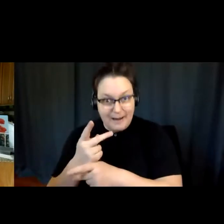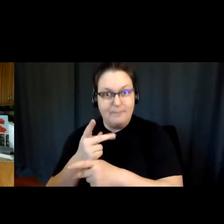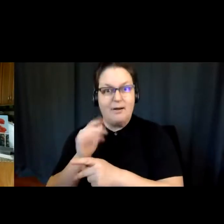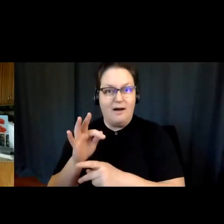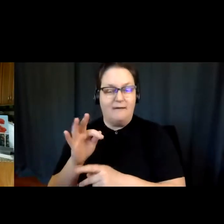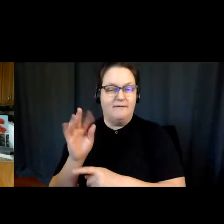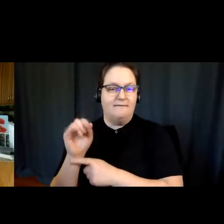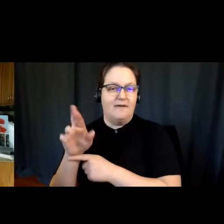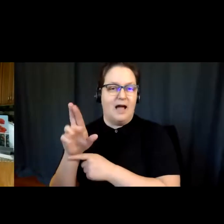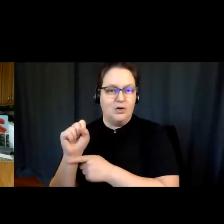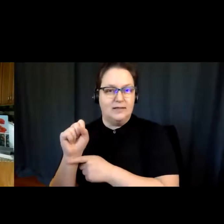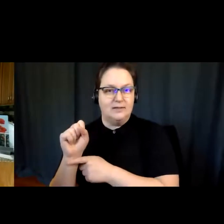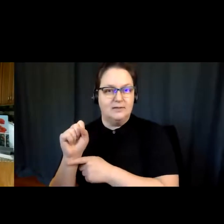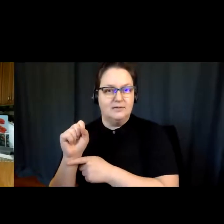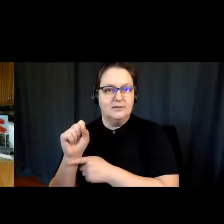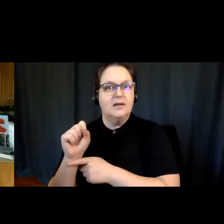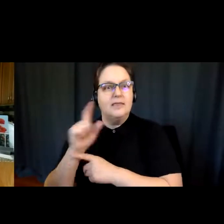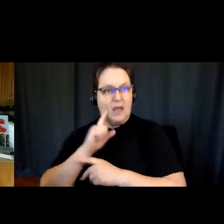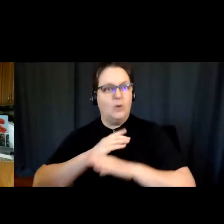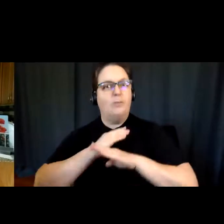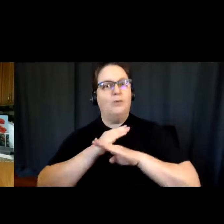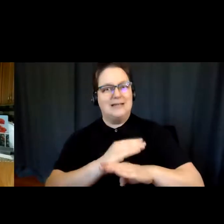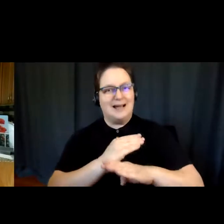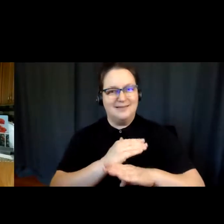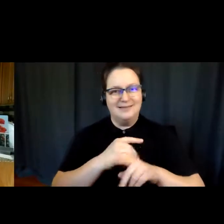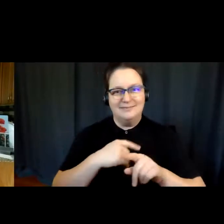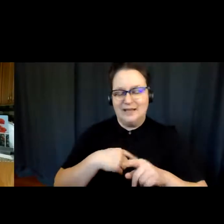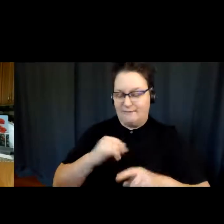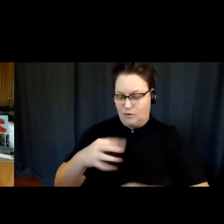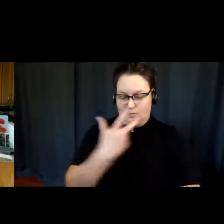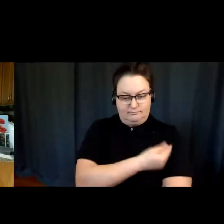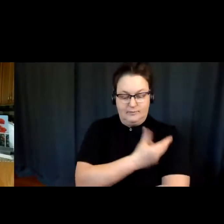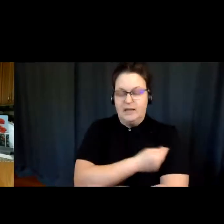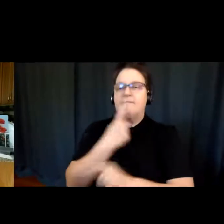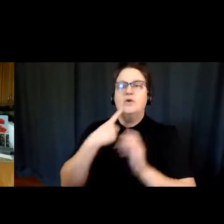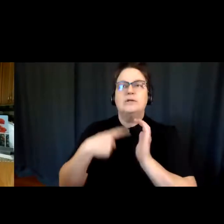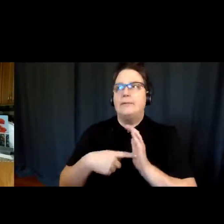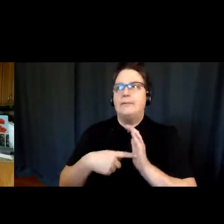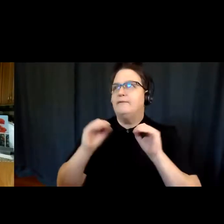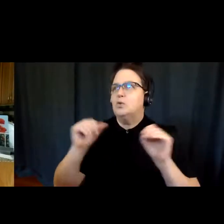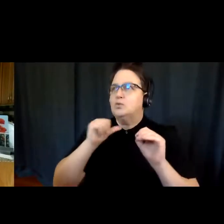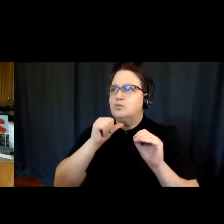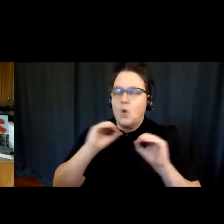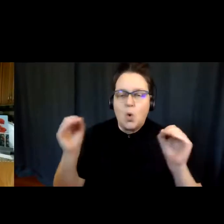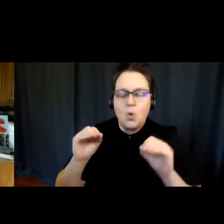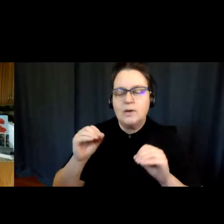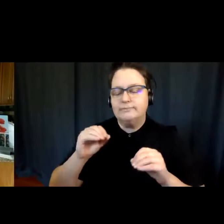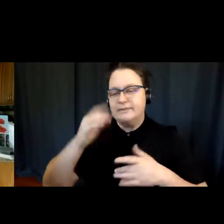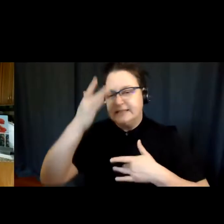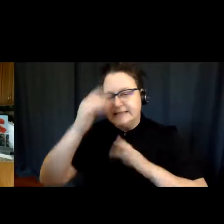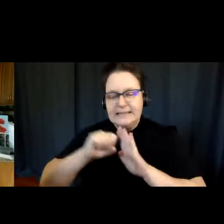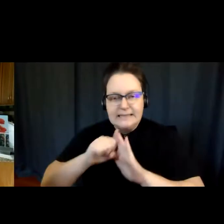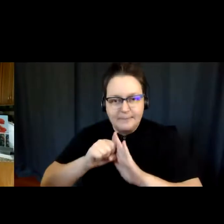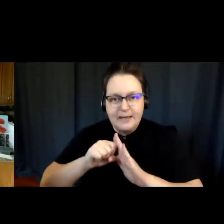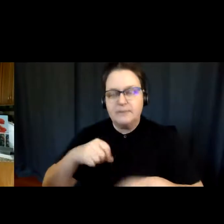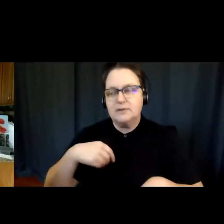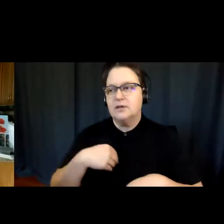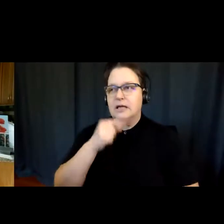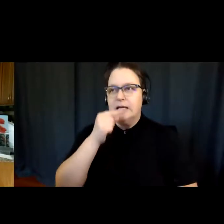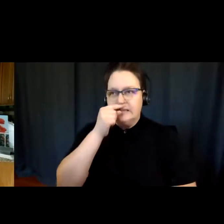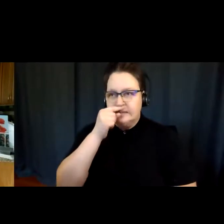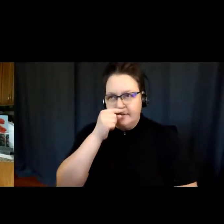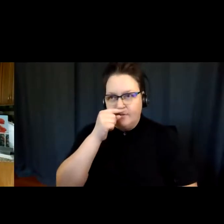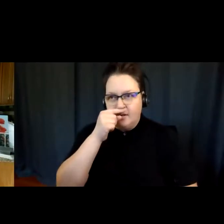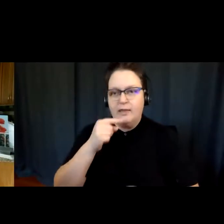to occur. If you don't show any symptoms, if there's no sniffles, that may mean that there's not virus in